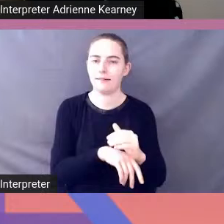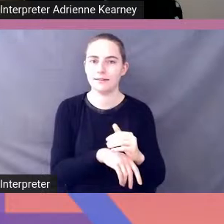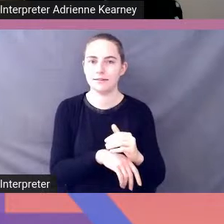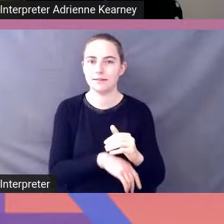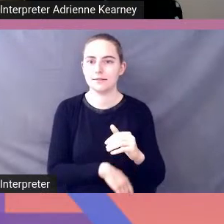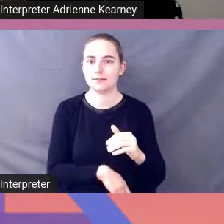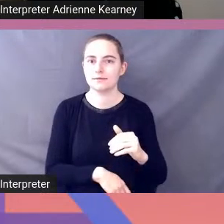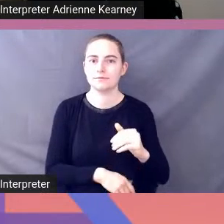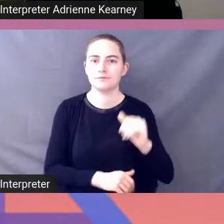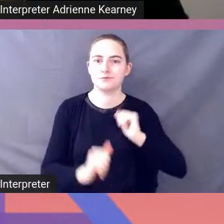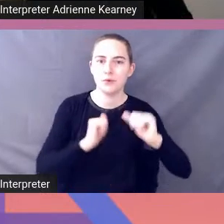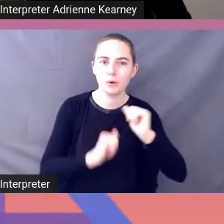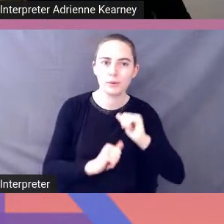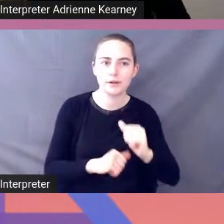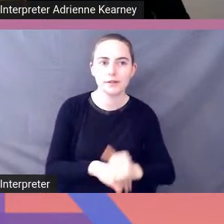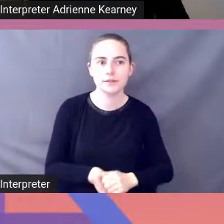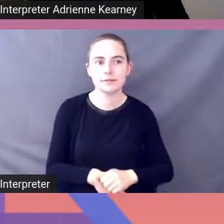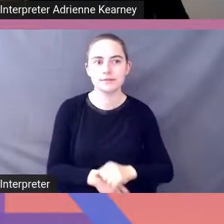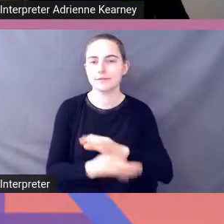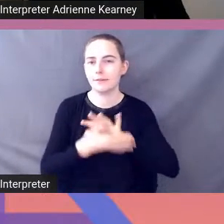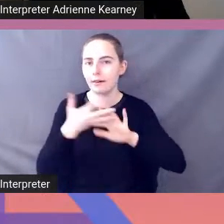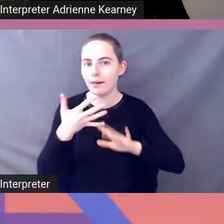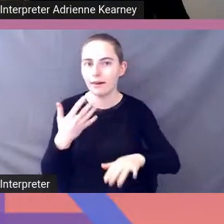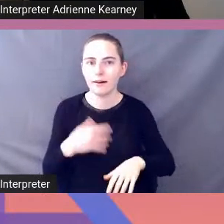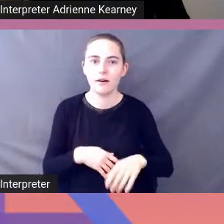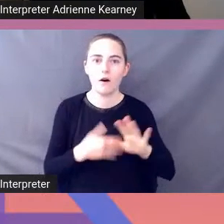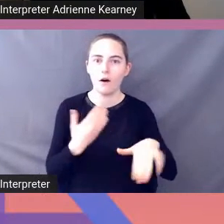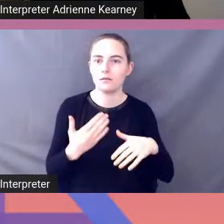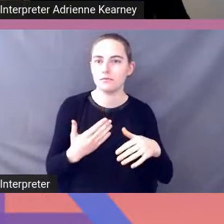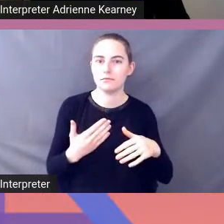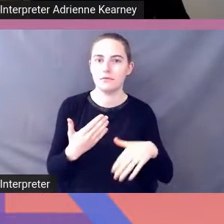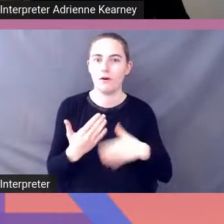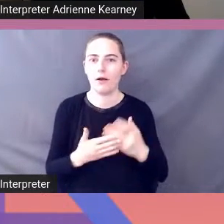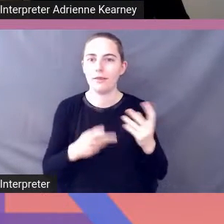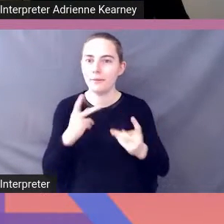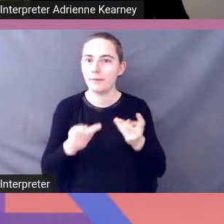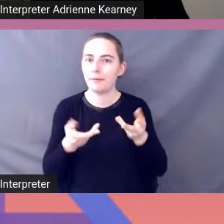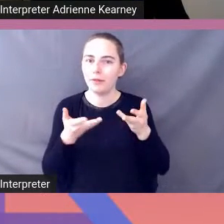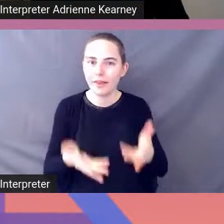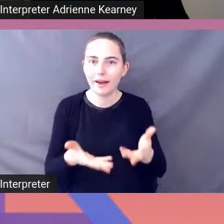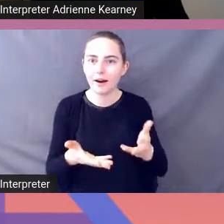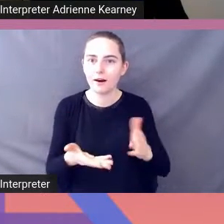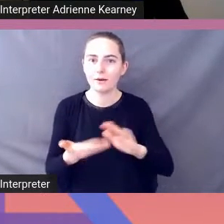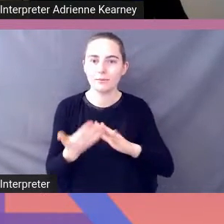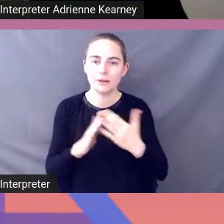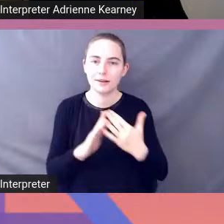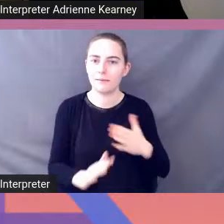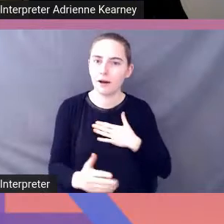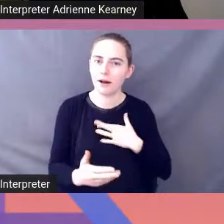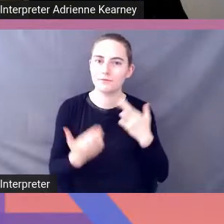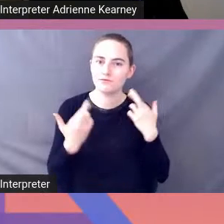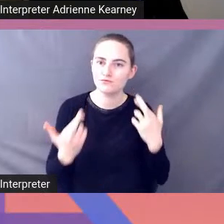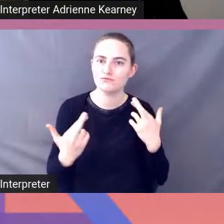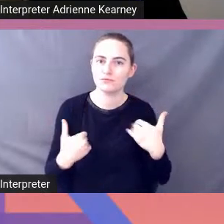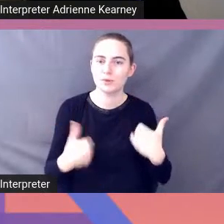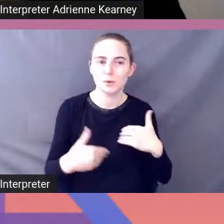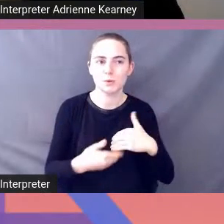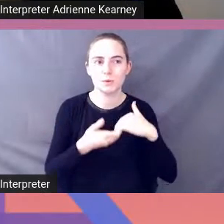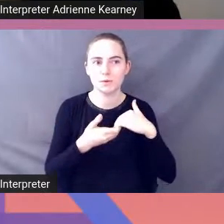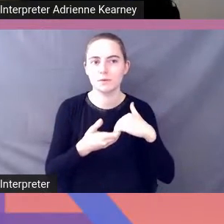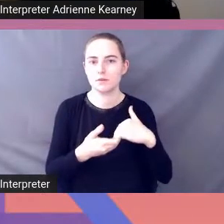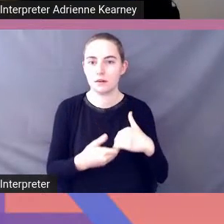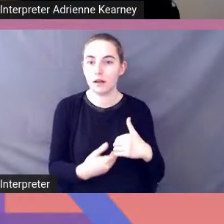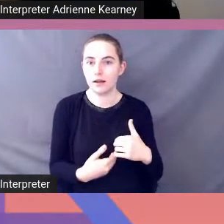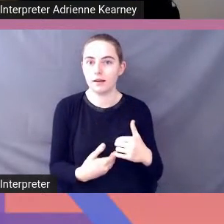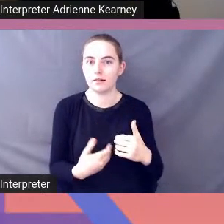The DJ's one of my best friends. It pushed me into the whole community. We put it that way, like legit.